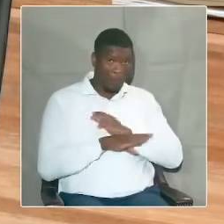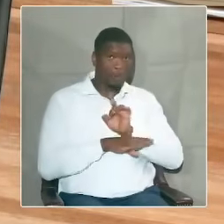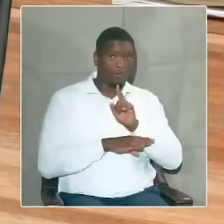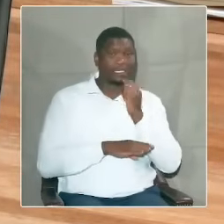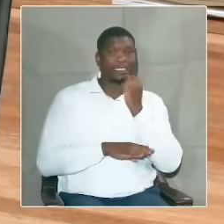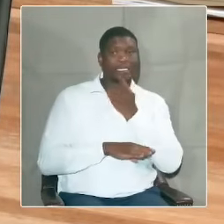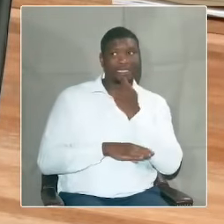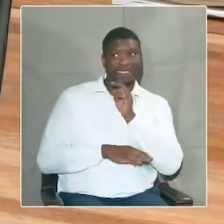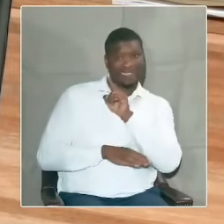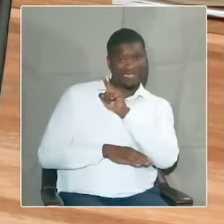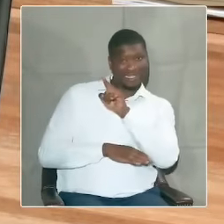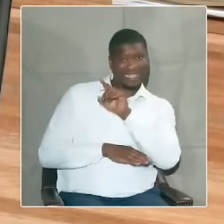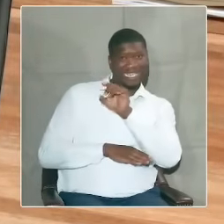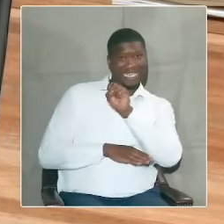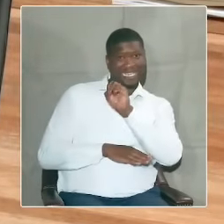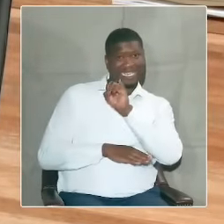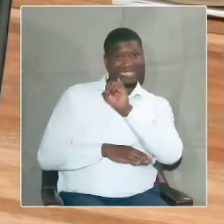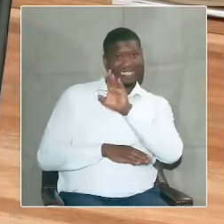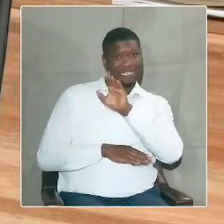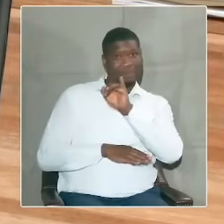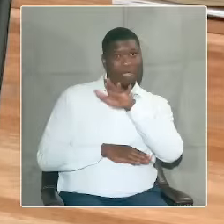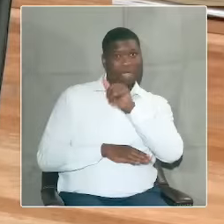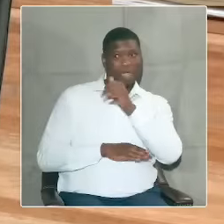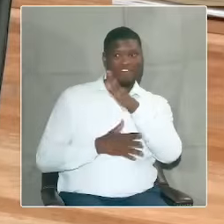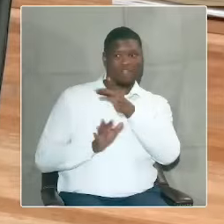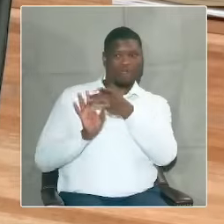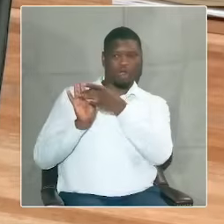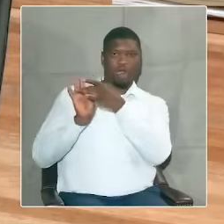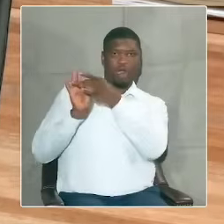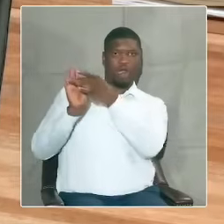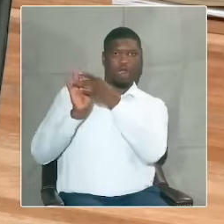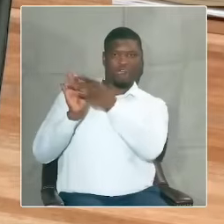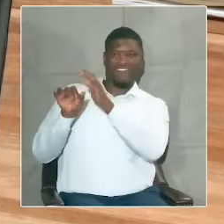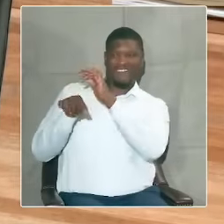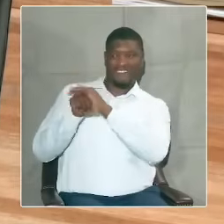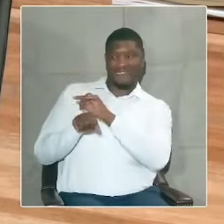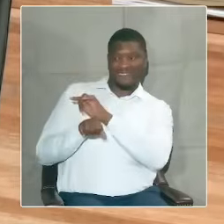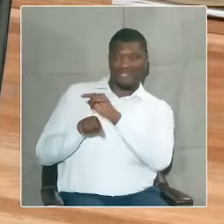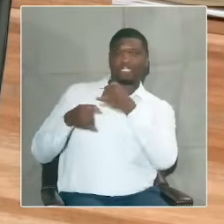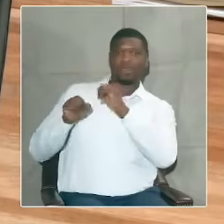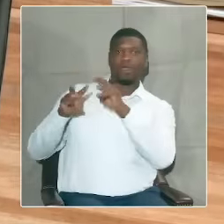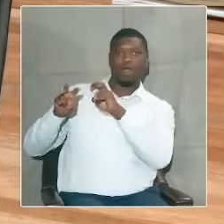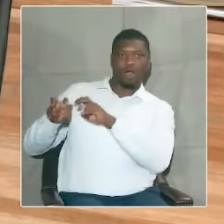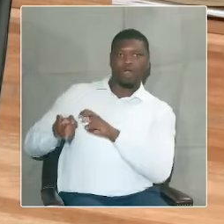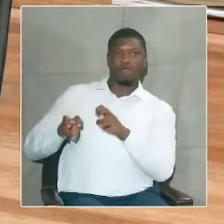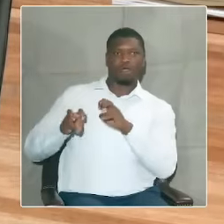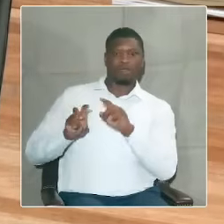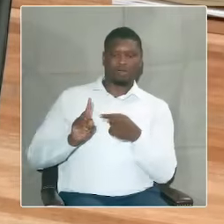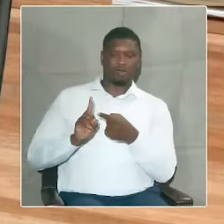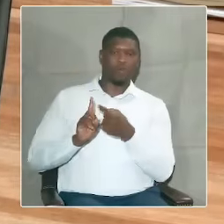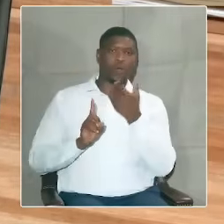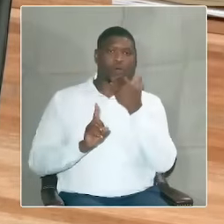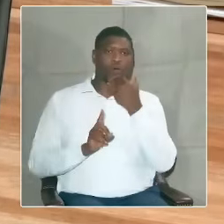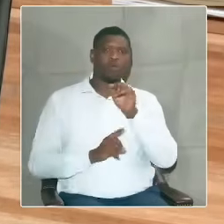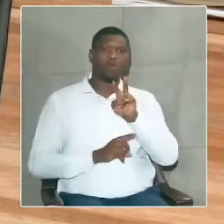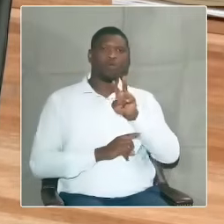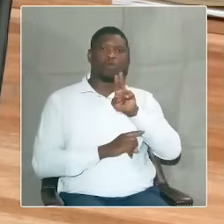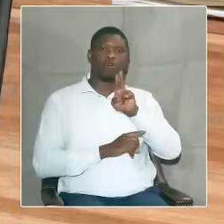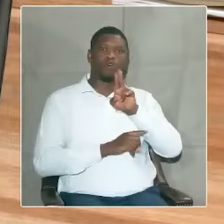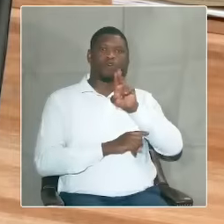has associations with individuals under investigation by SAPS, including Mr. Vusi